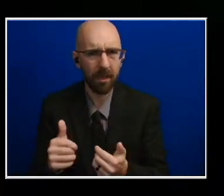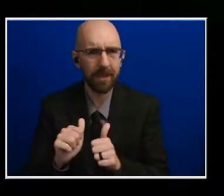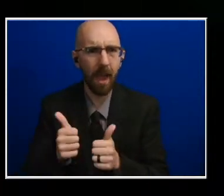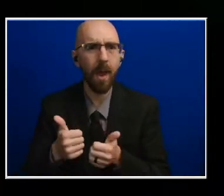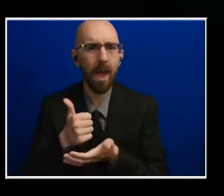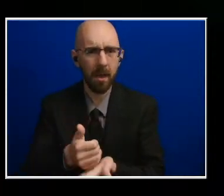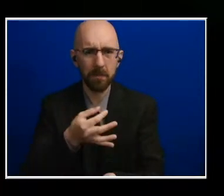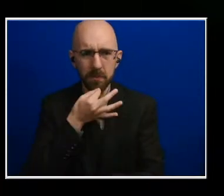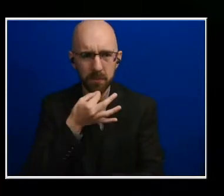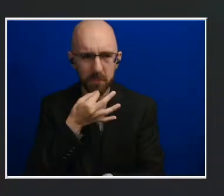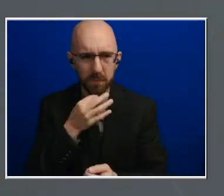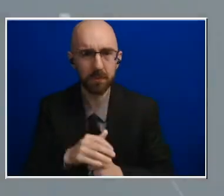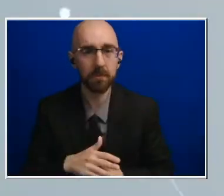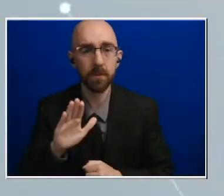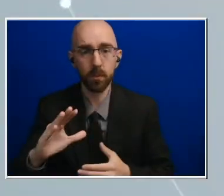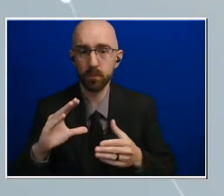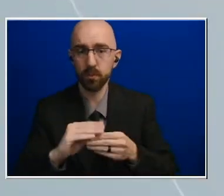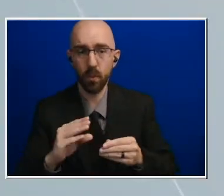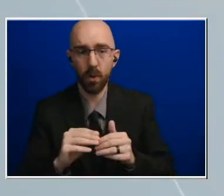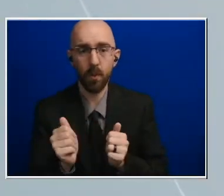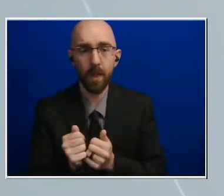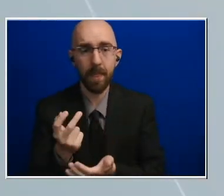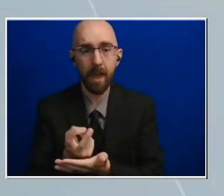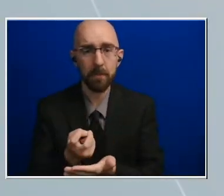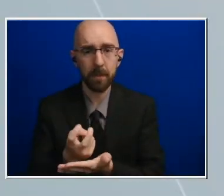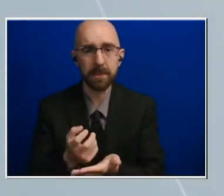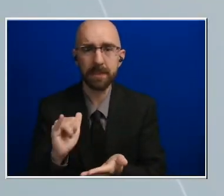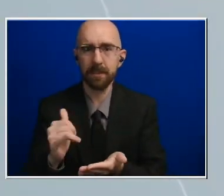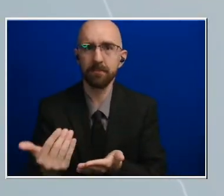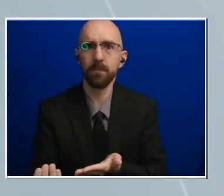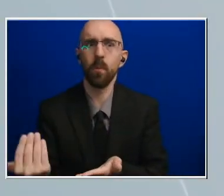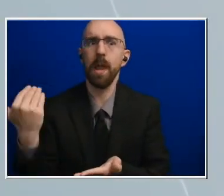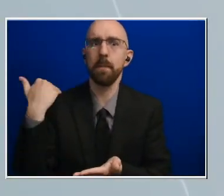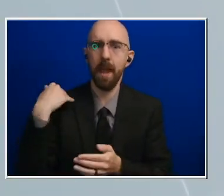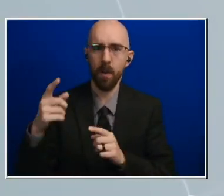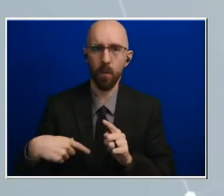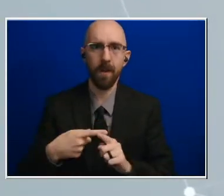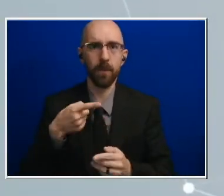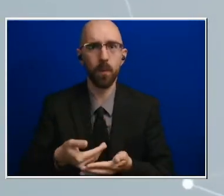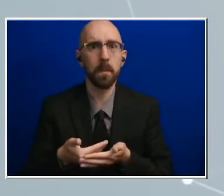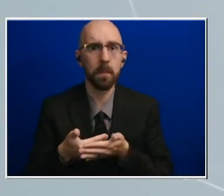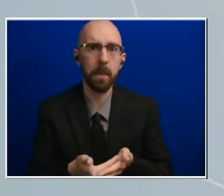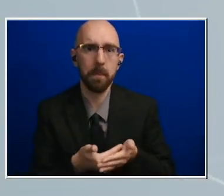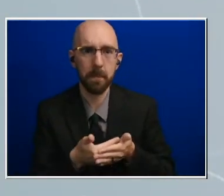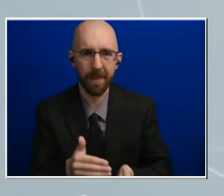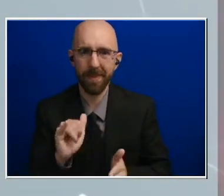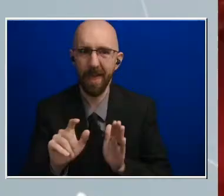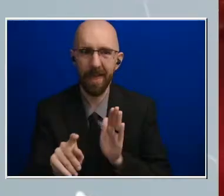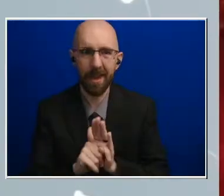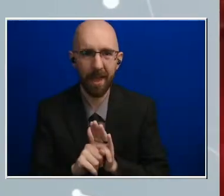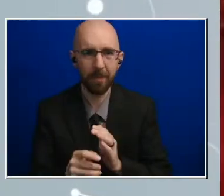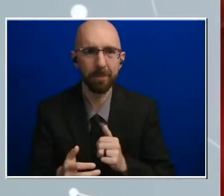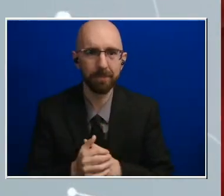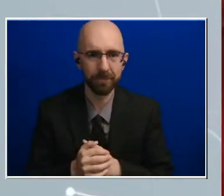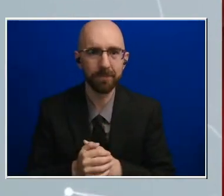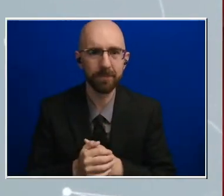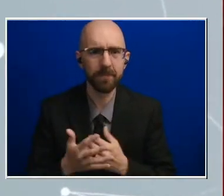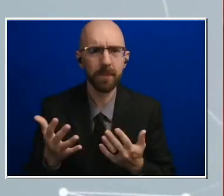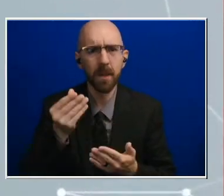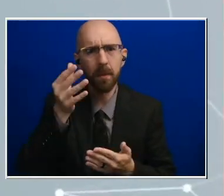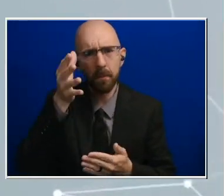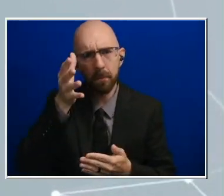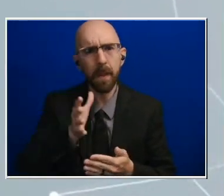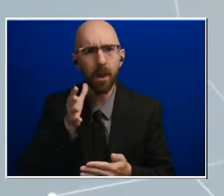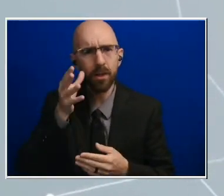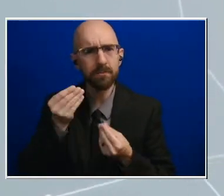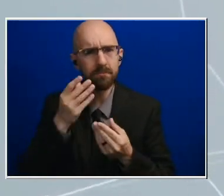your story with epilepsy goes way, way back from when you were a baby. Yes. What did your parents tell you about some of those first